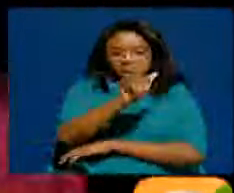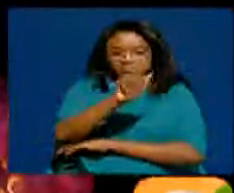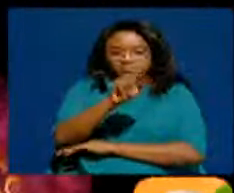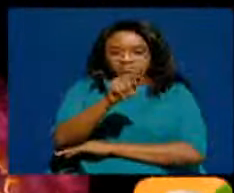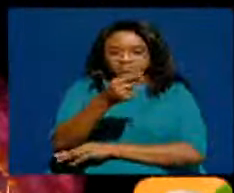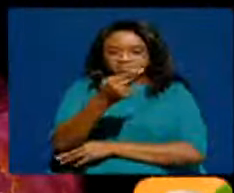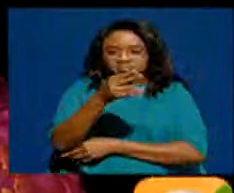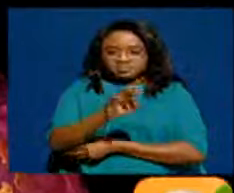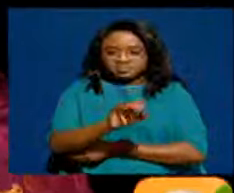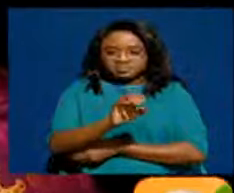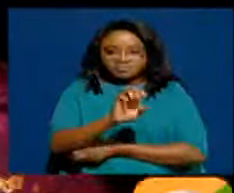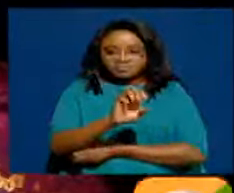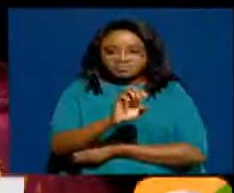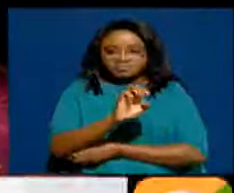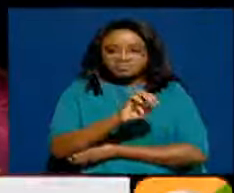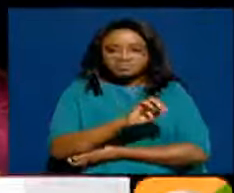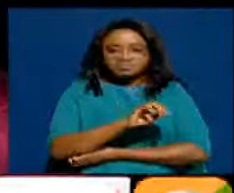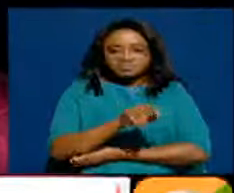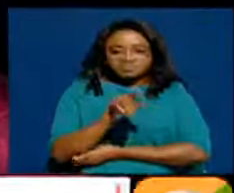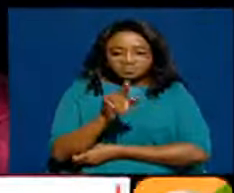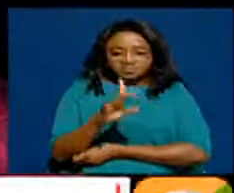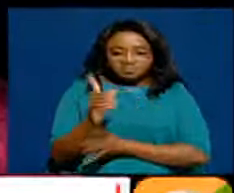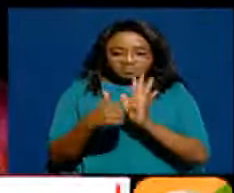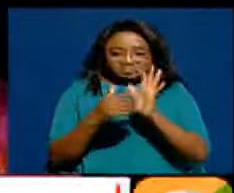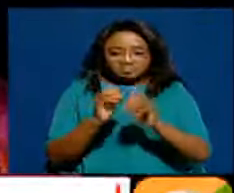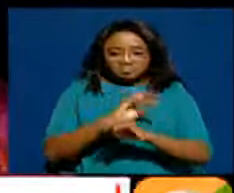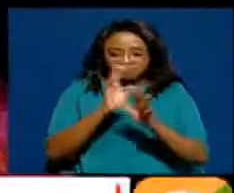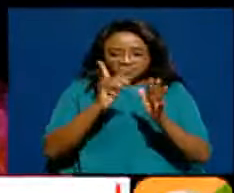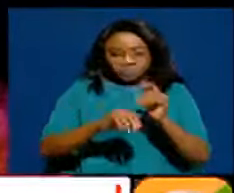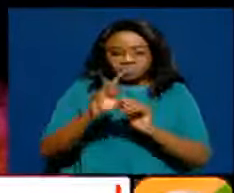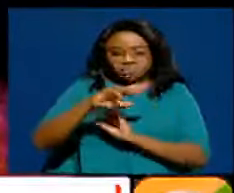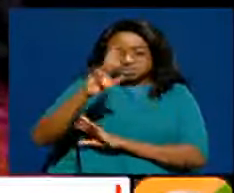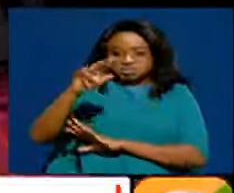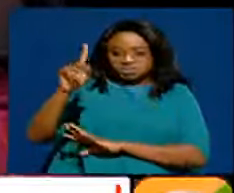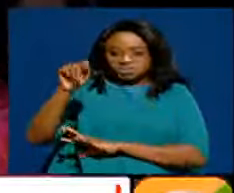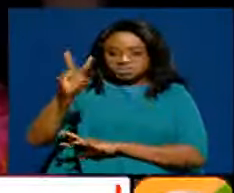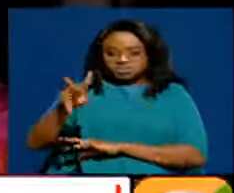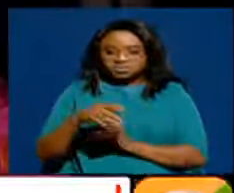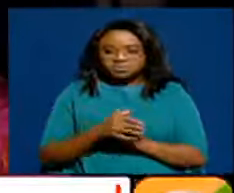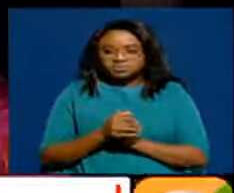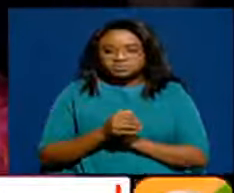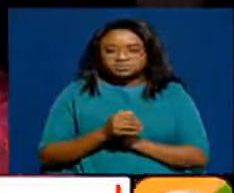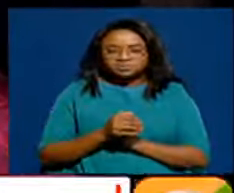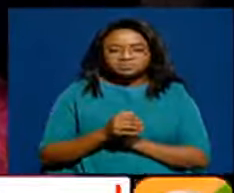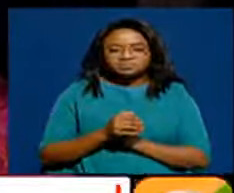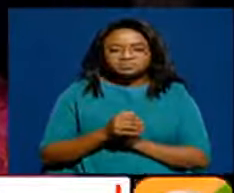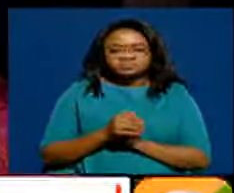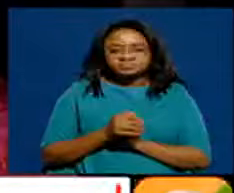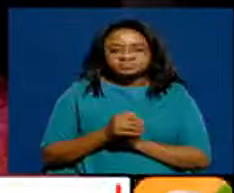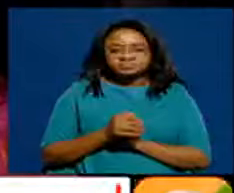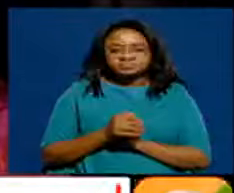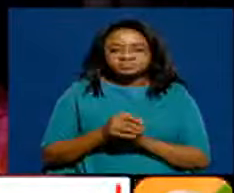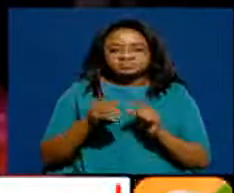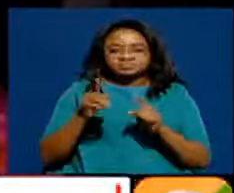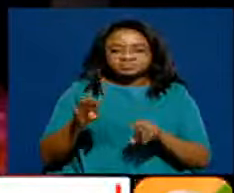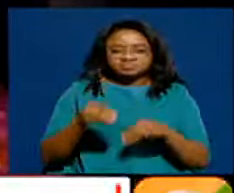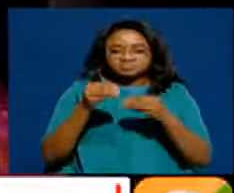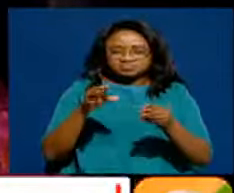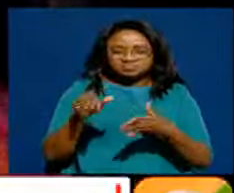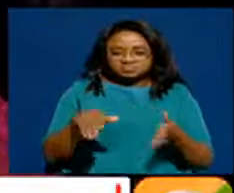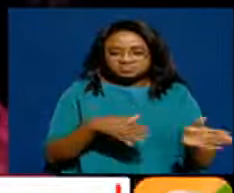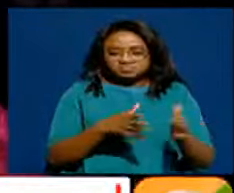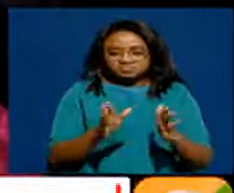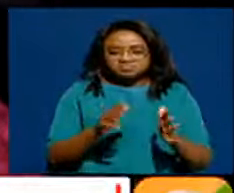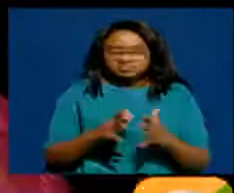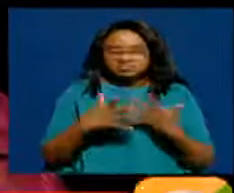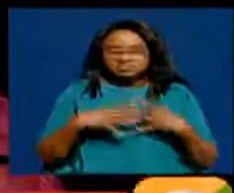This is just part of what Ramogi FM, Ramogi TV, and Citizen Digital is known for. It's a home where we give platform to